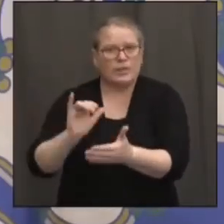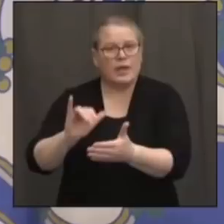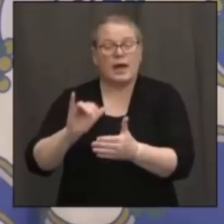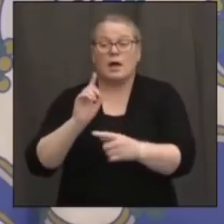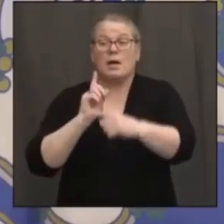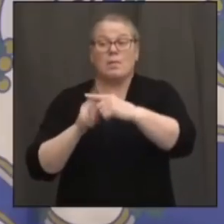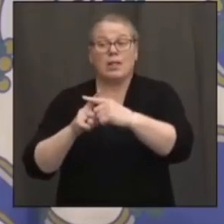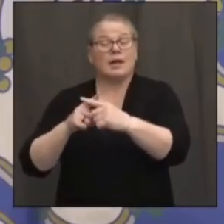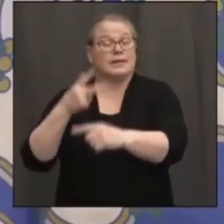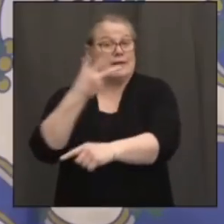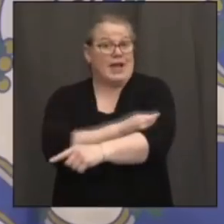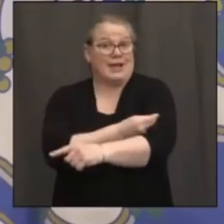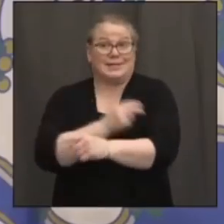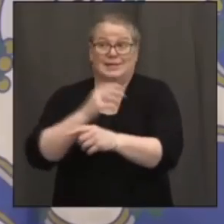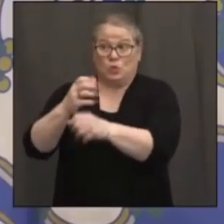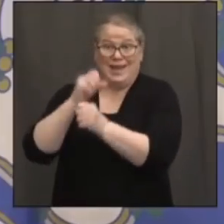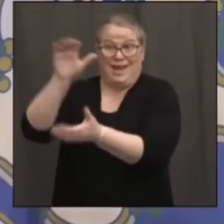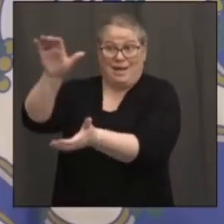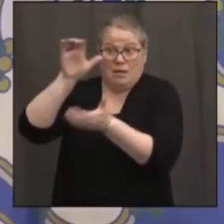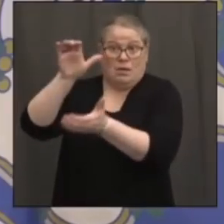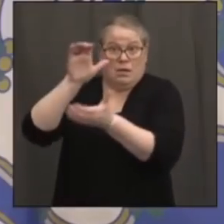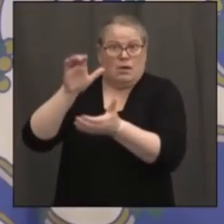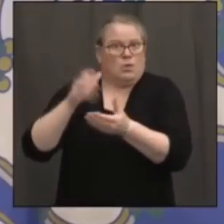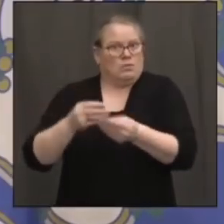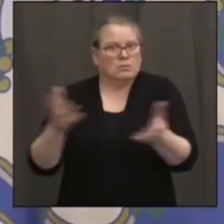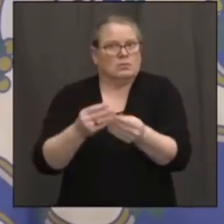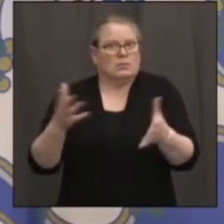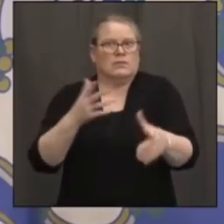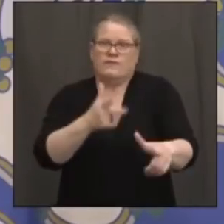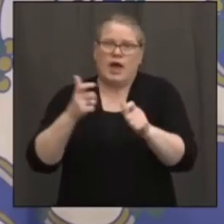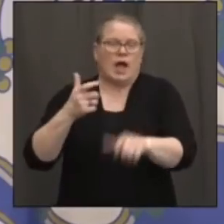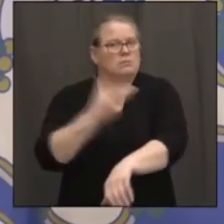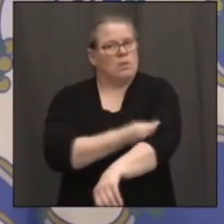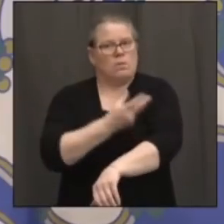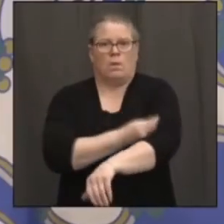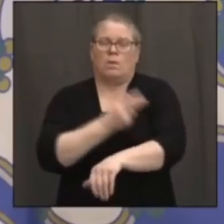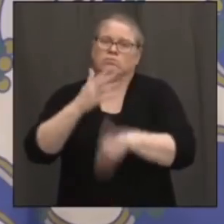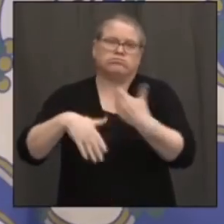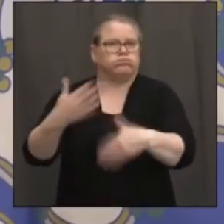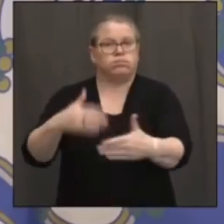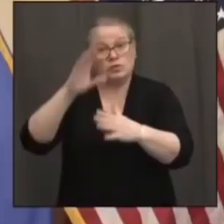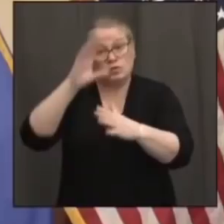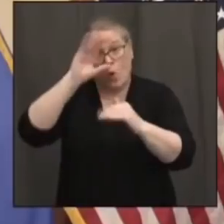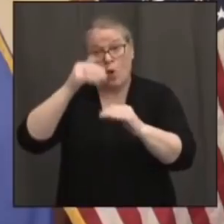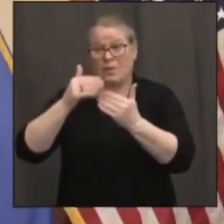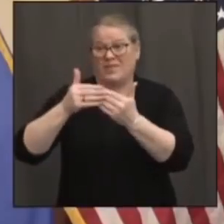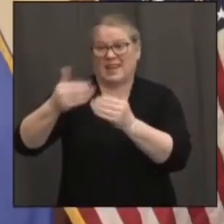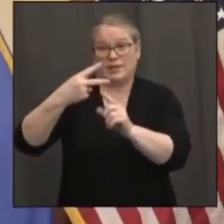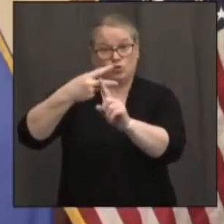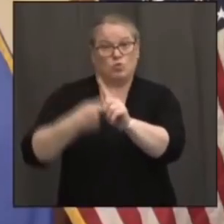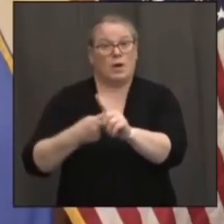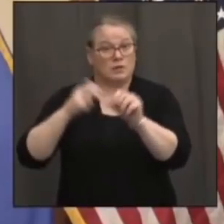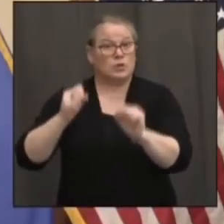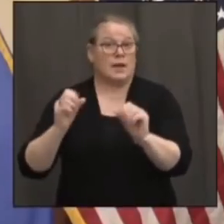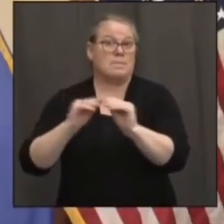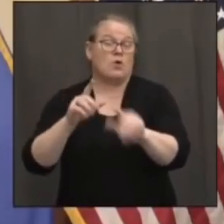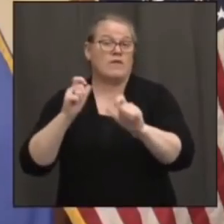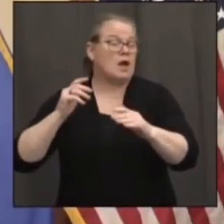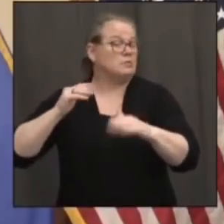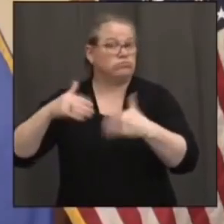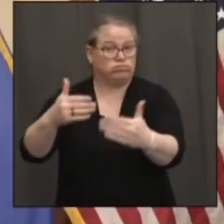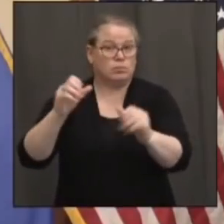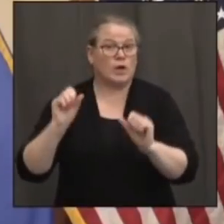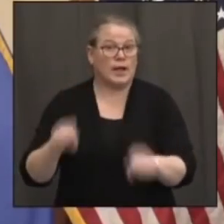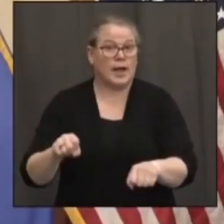hopefully we'll be able to accelerate through this over the course of the next 2 months. And you said that we're going to be setting